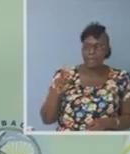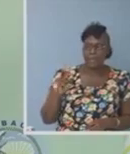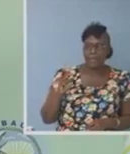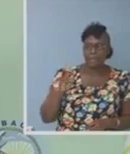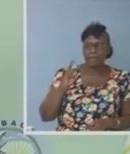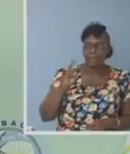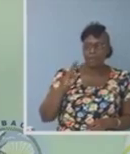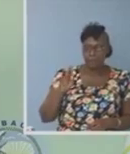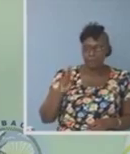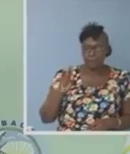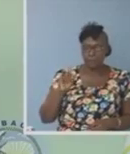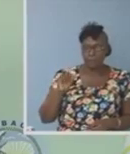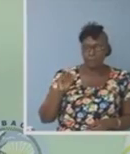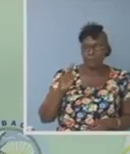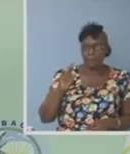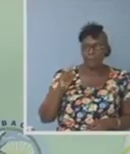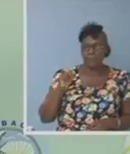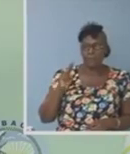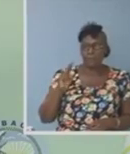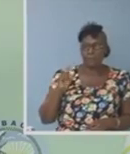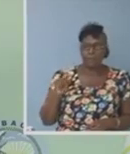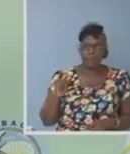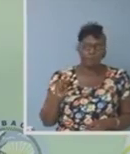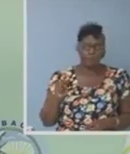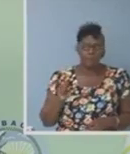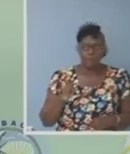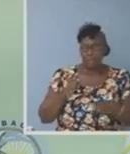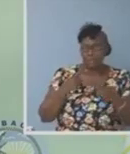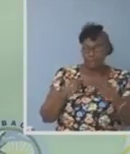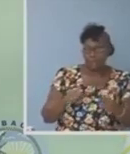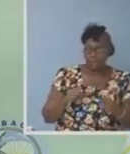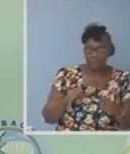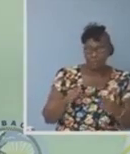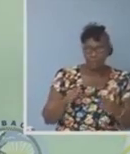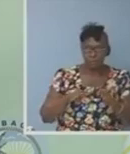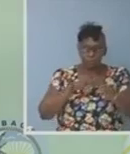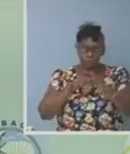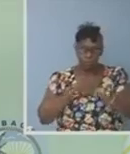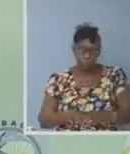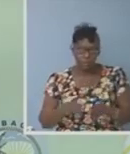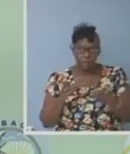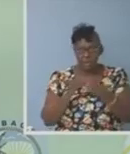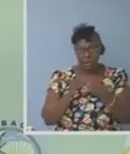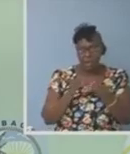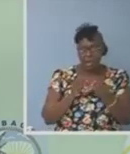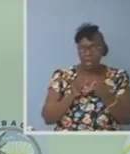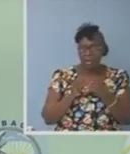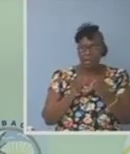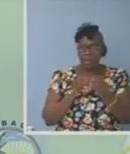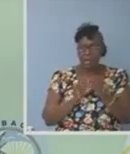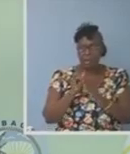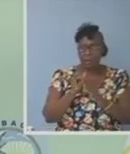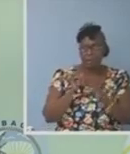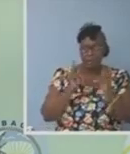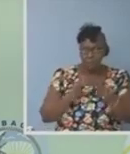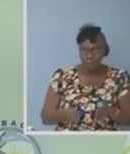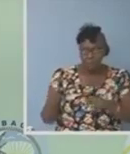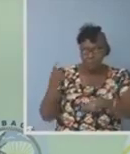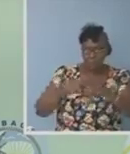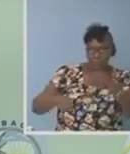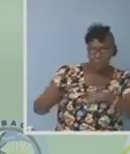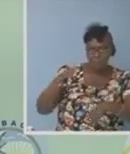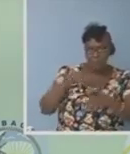congregating at the Inland Revenue Department. So we're trying to reduce the numbers and manage the number of persons there.